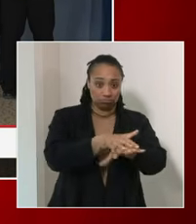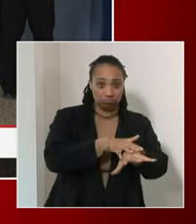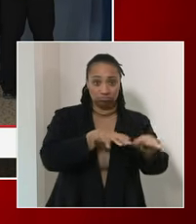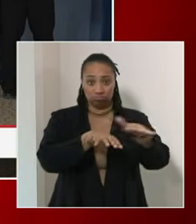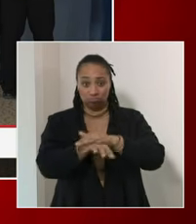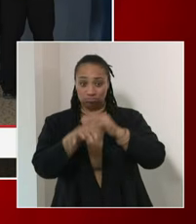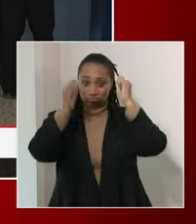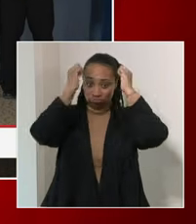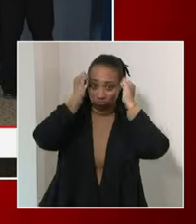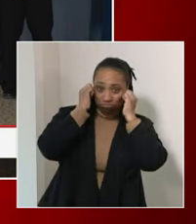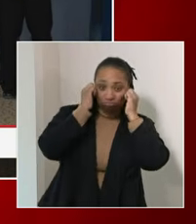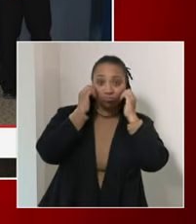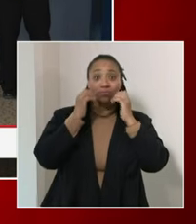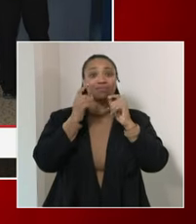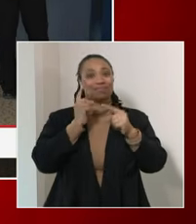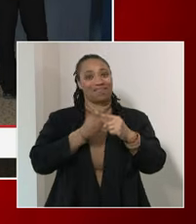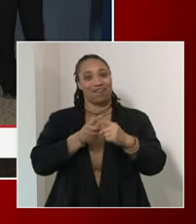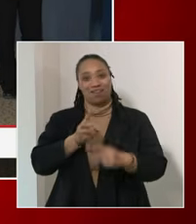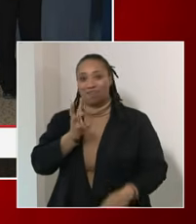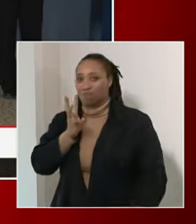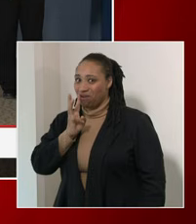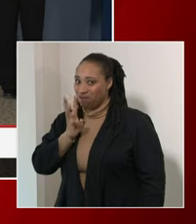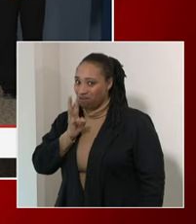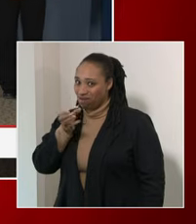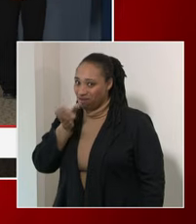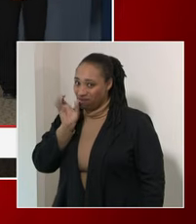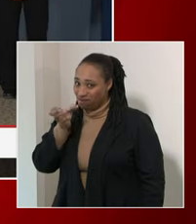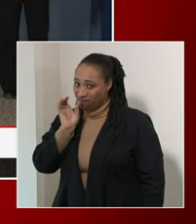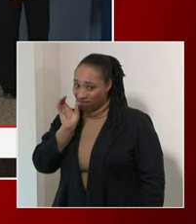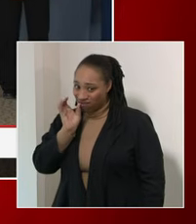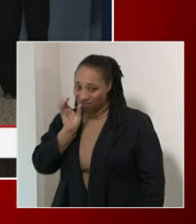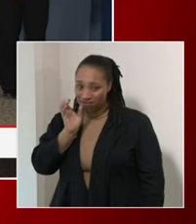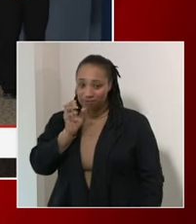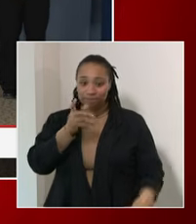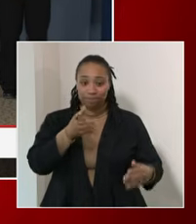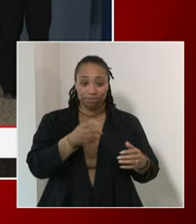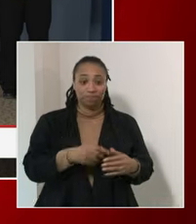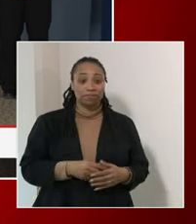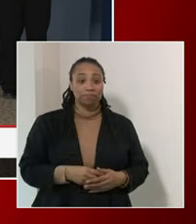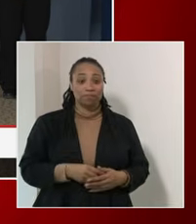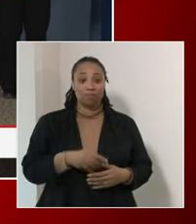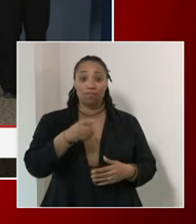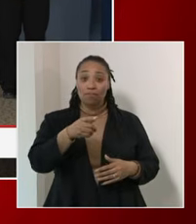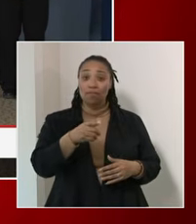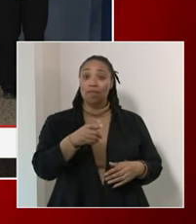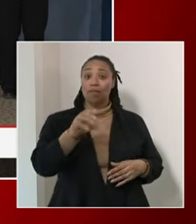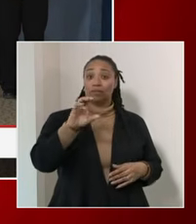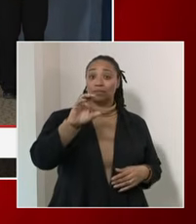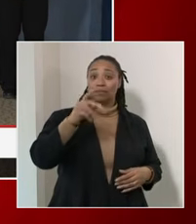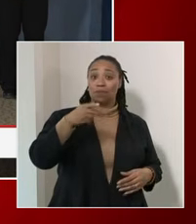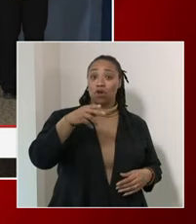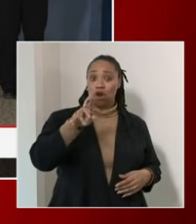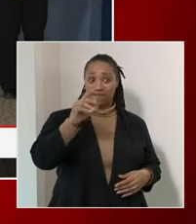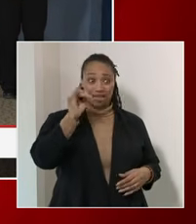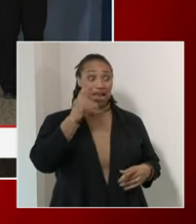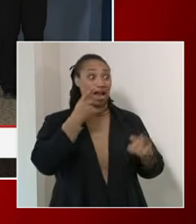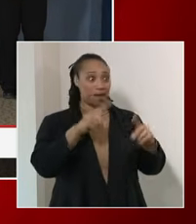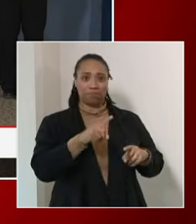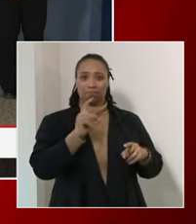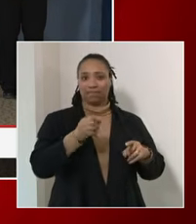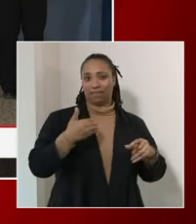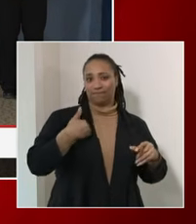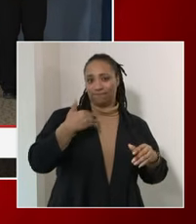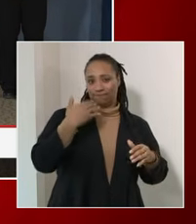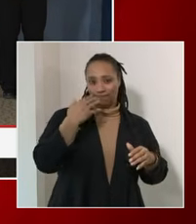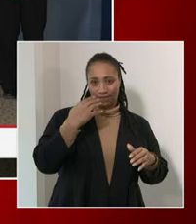should drink, and everybody should learn hands-on heart CPR in case something does happen. Okay, I'll take a couple